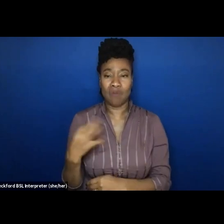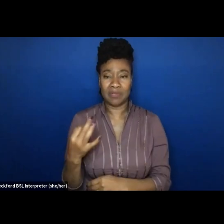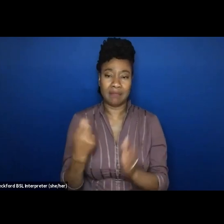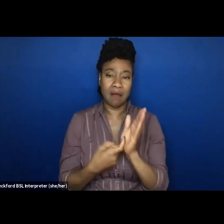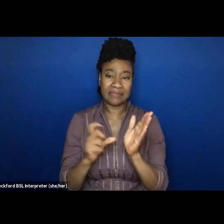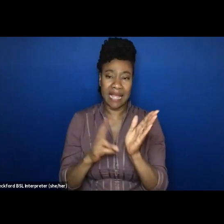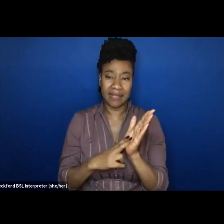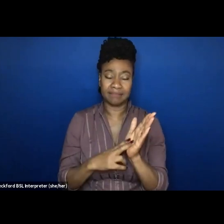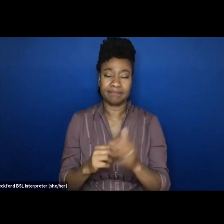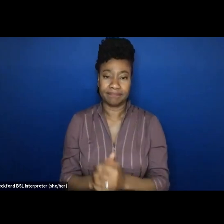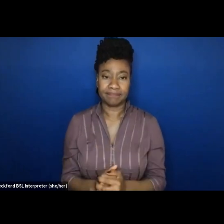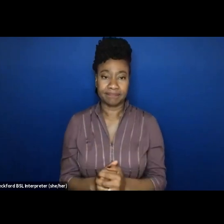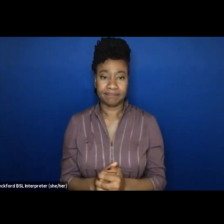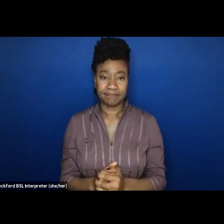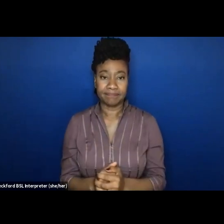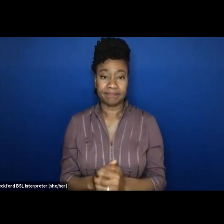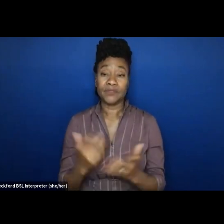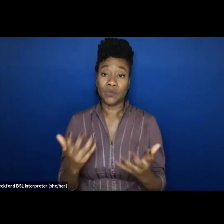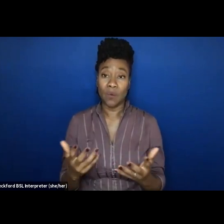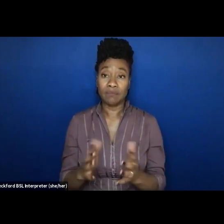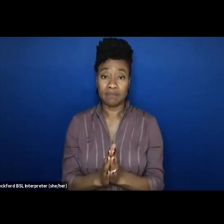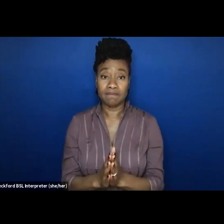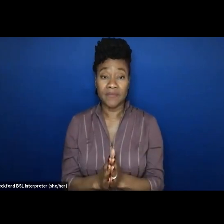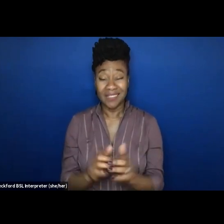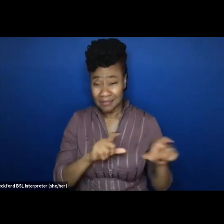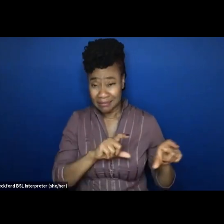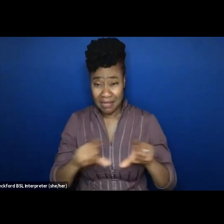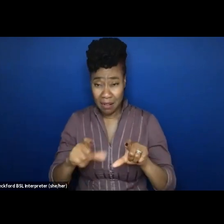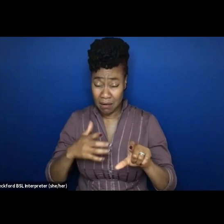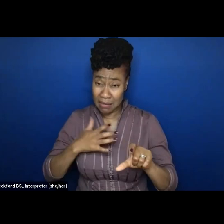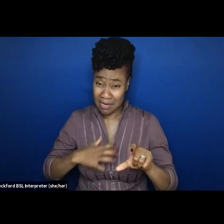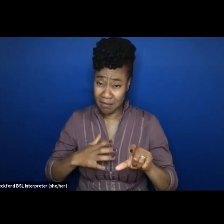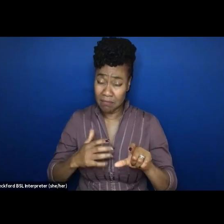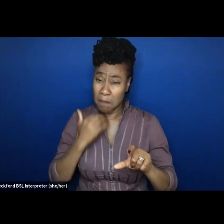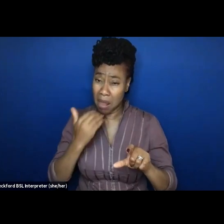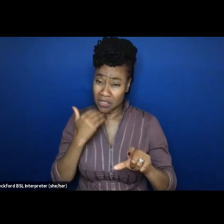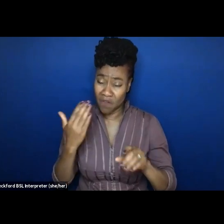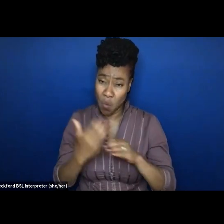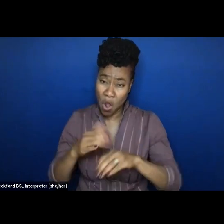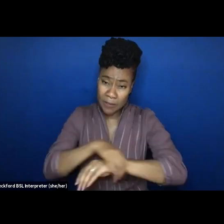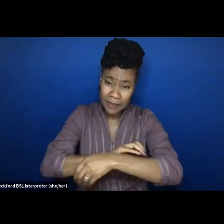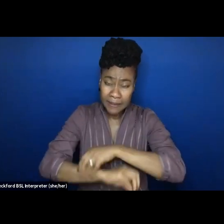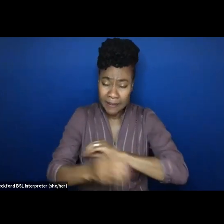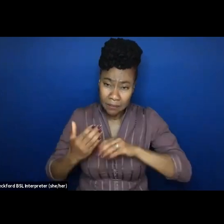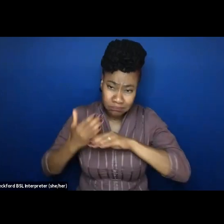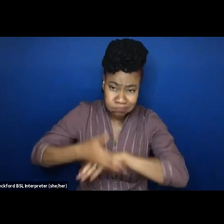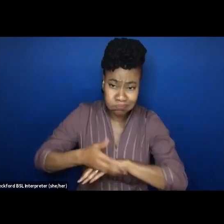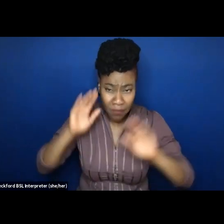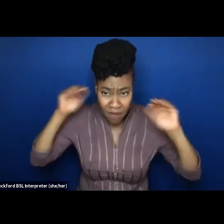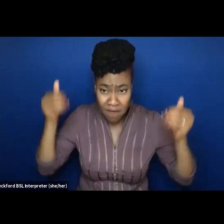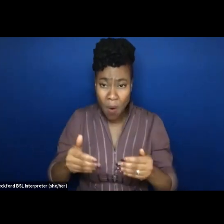online, there is a considerable amount of work to be involved in addressing the inequalities of mental health